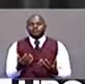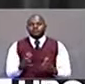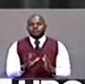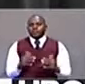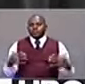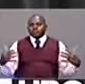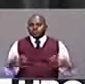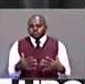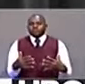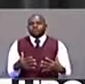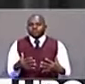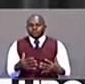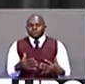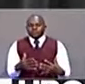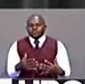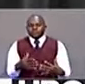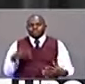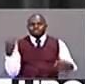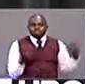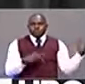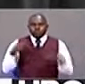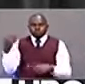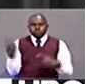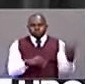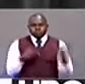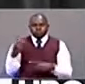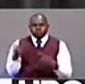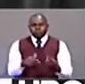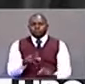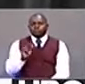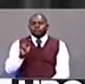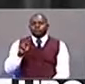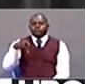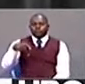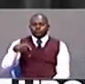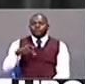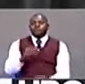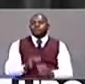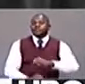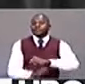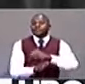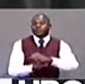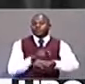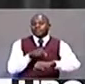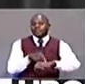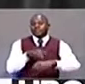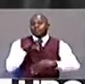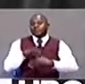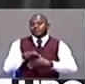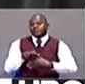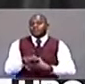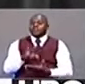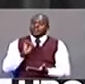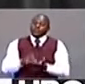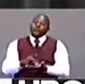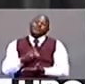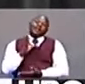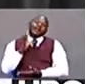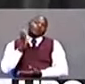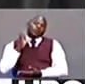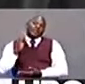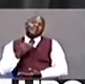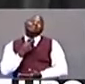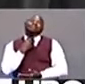threats for crushing NUP supporters during elections, Dr. Cyprian Kizito Lwanga's voice was